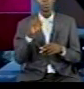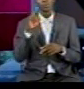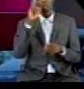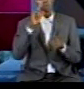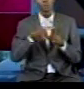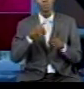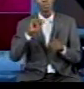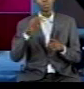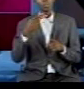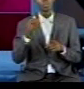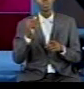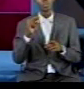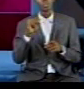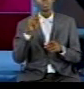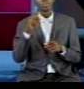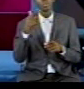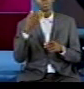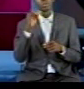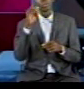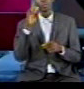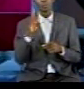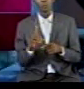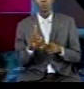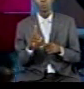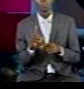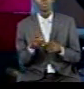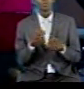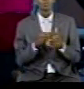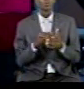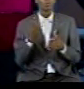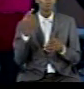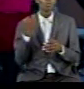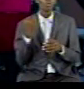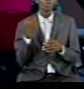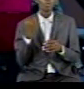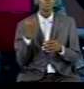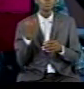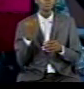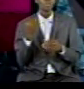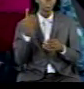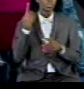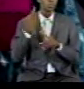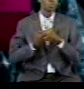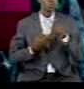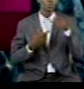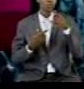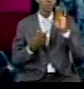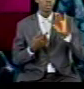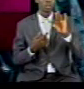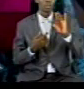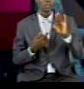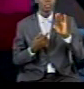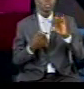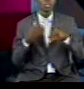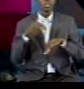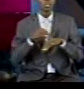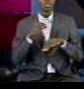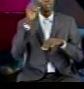at Chekwadi Street. It was on 29th of last month at my working place